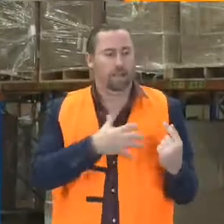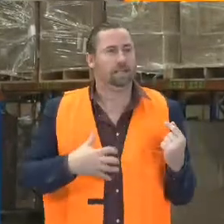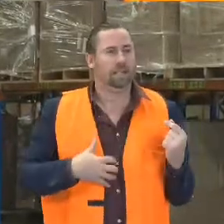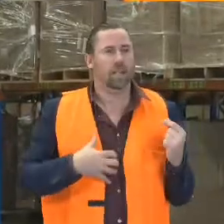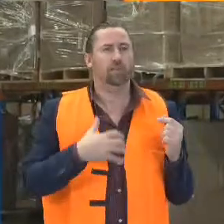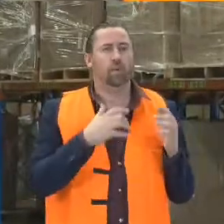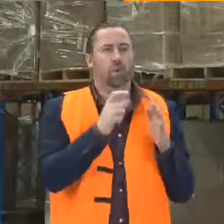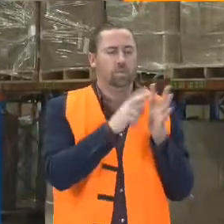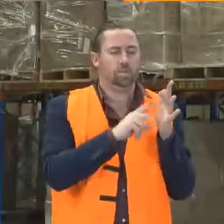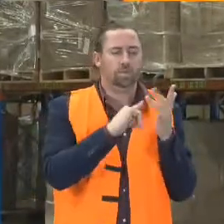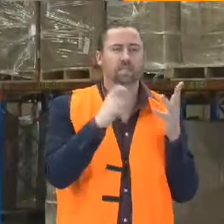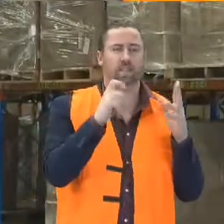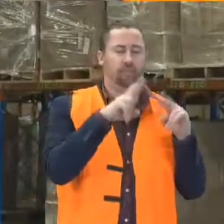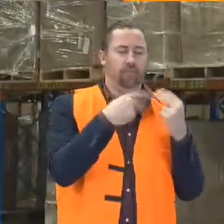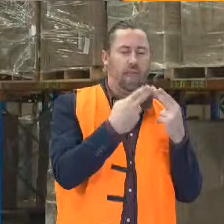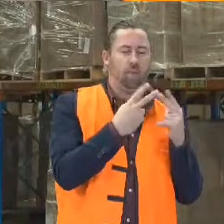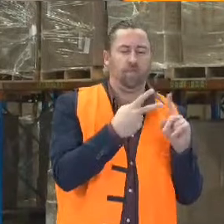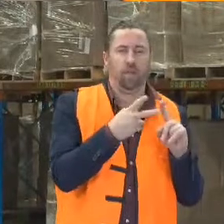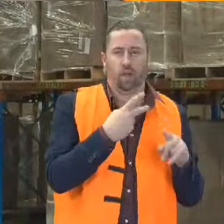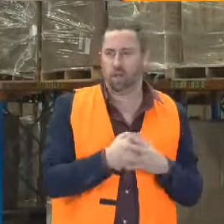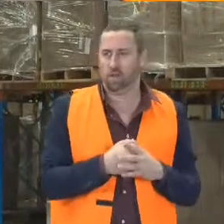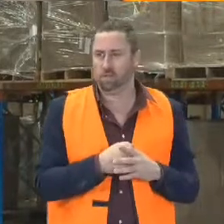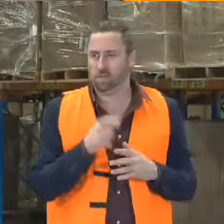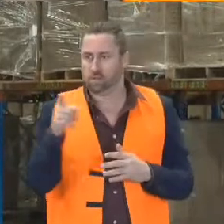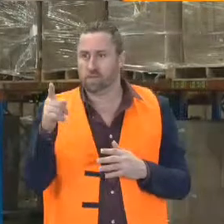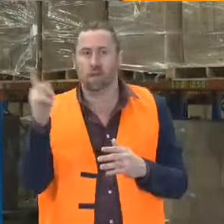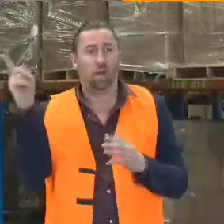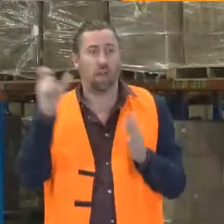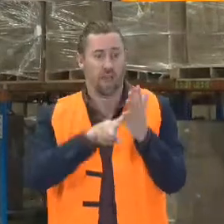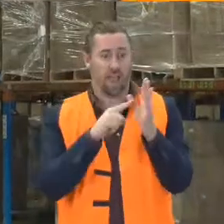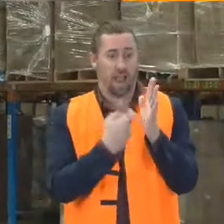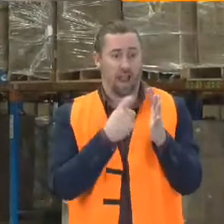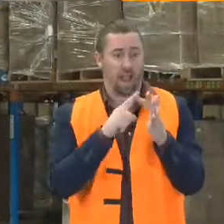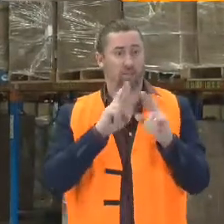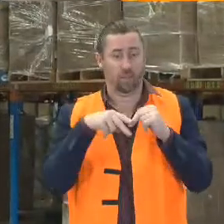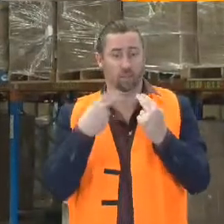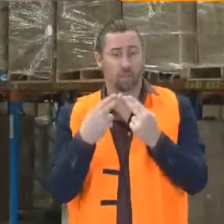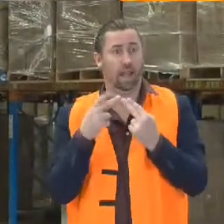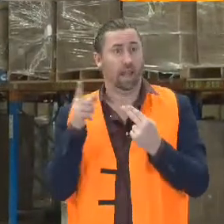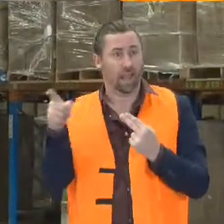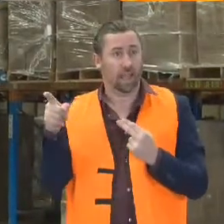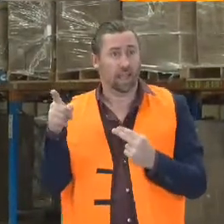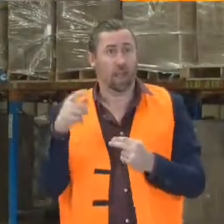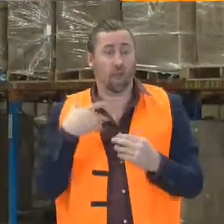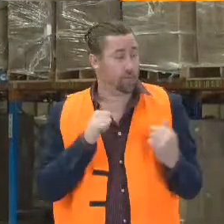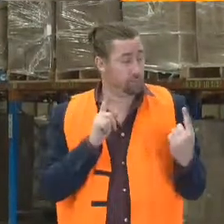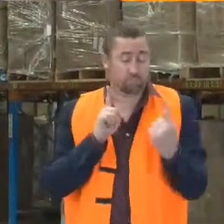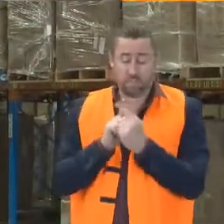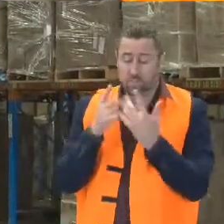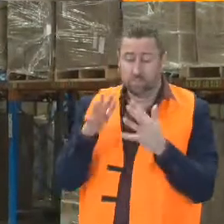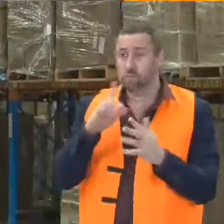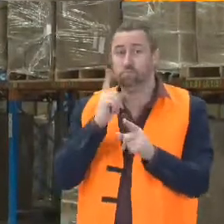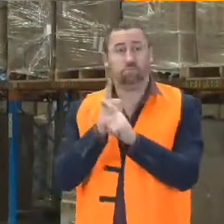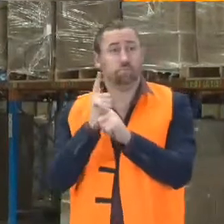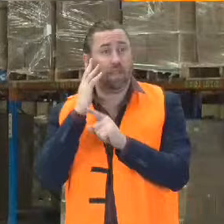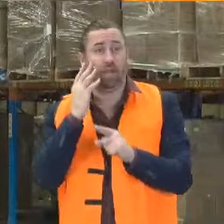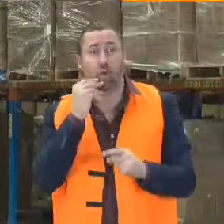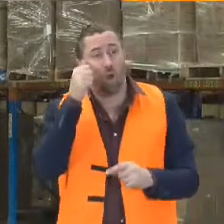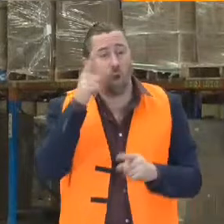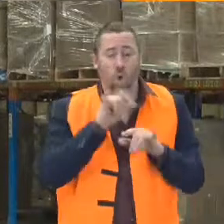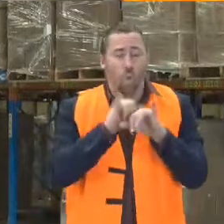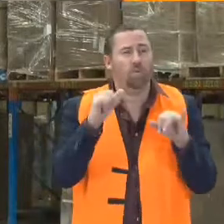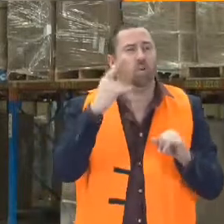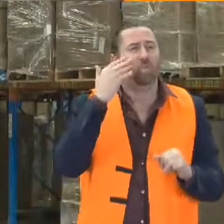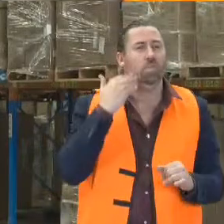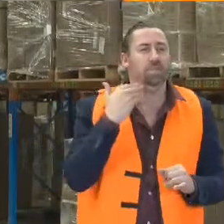Domestic and Family Violence. Okay? Yeah. Yeah, I know, and I've met with them, and it was absolutely horrific what